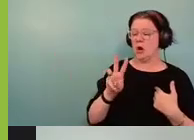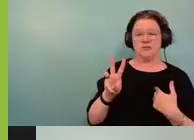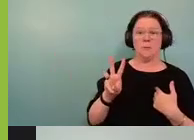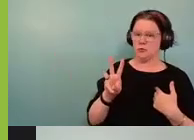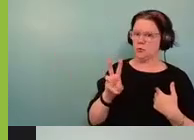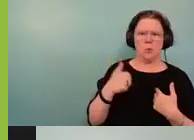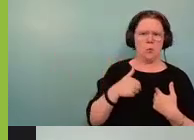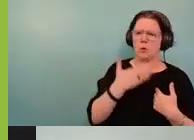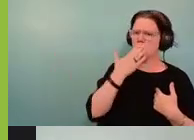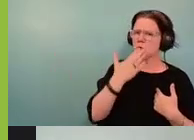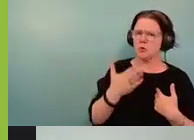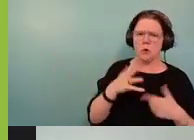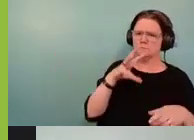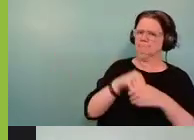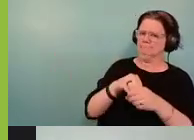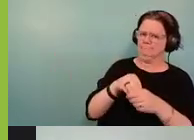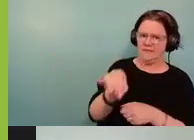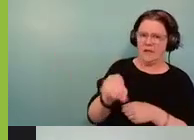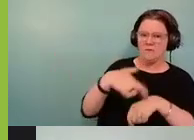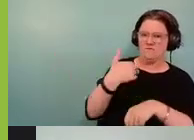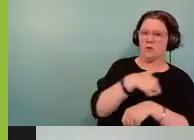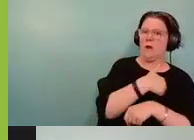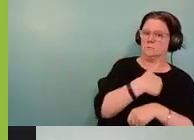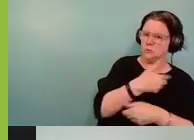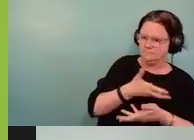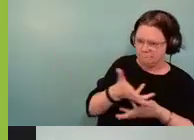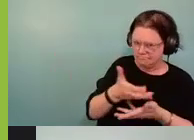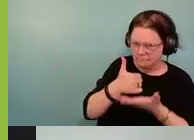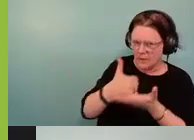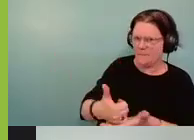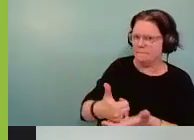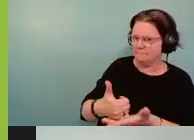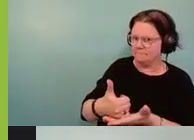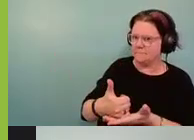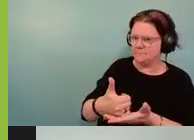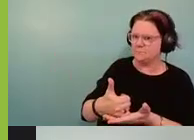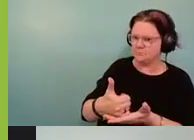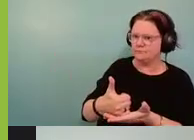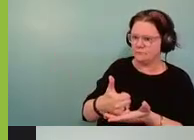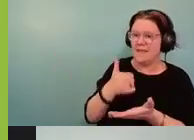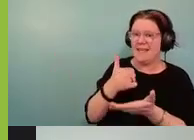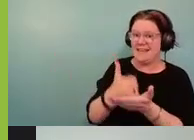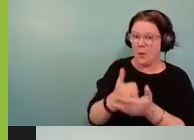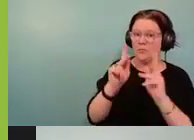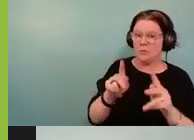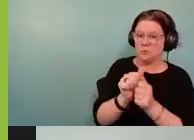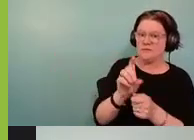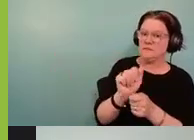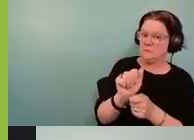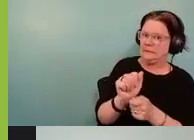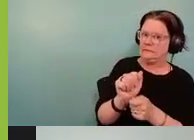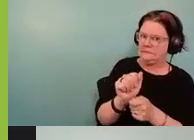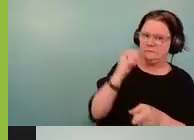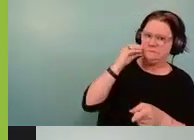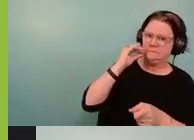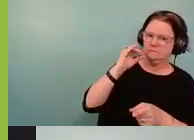great referral for that so that we can help with some of that and have help them navigate that if that's what is found to